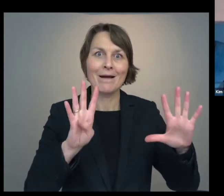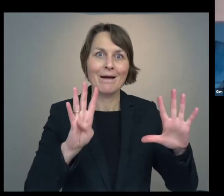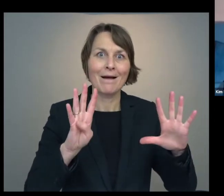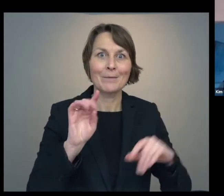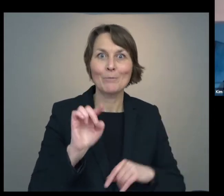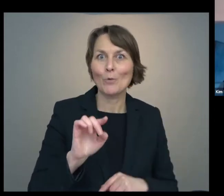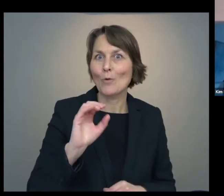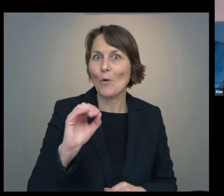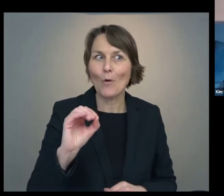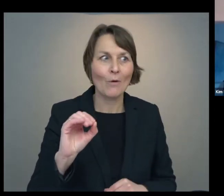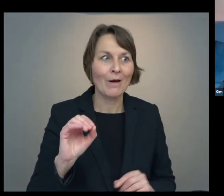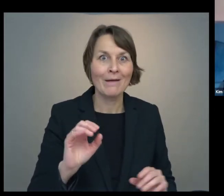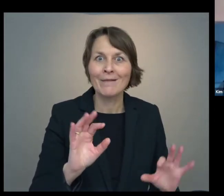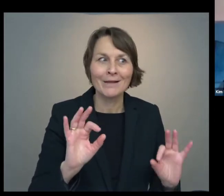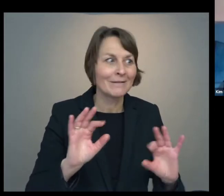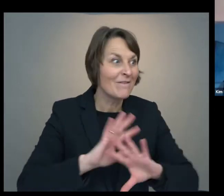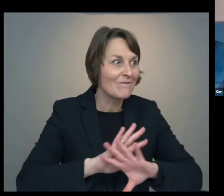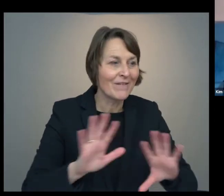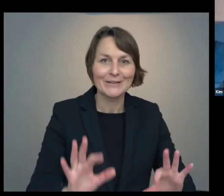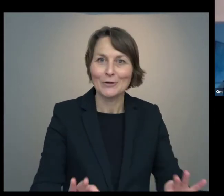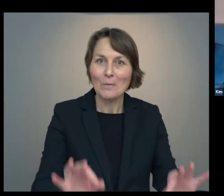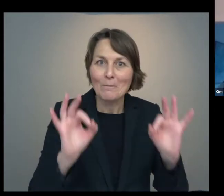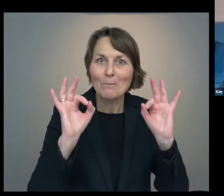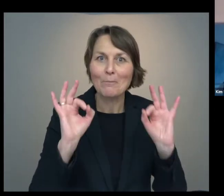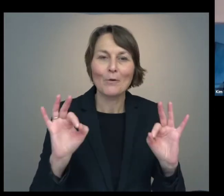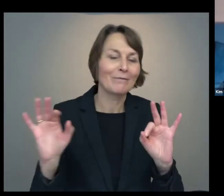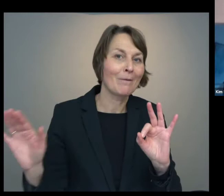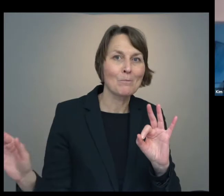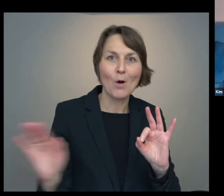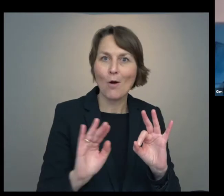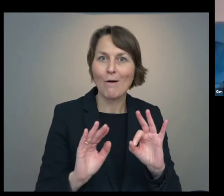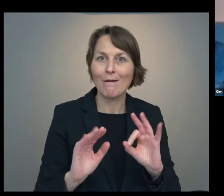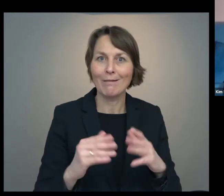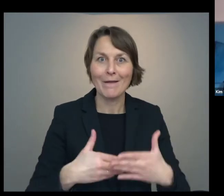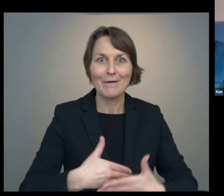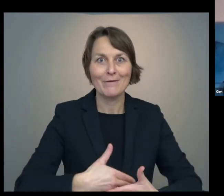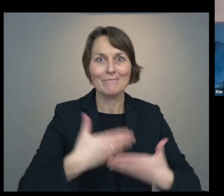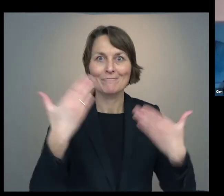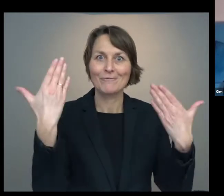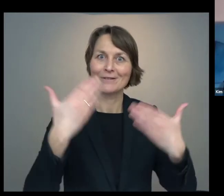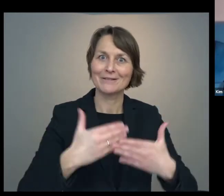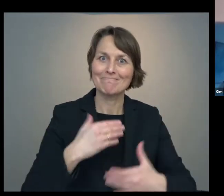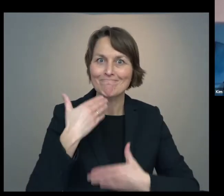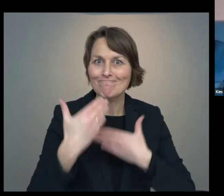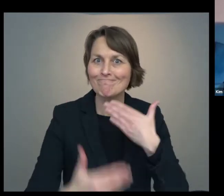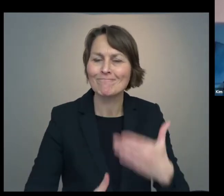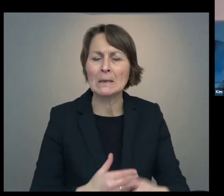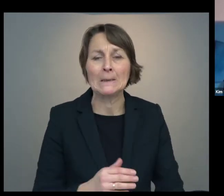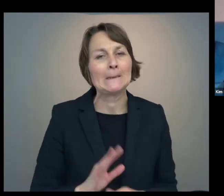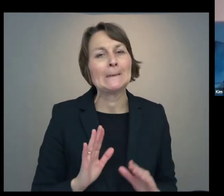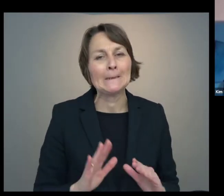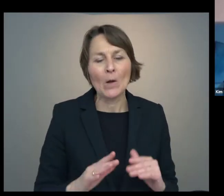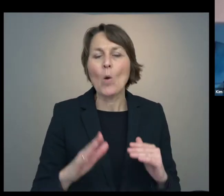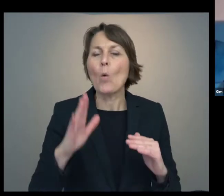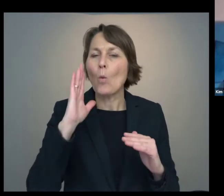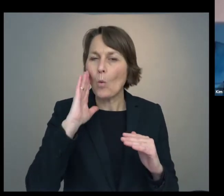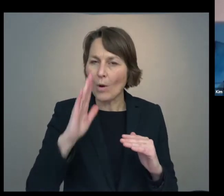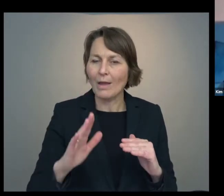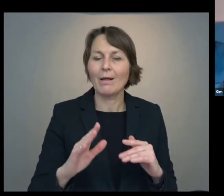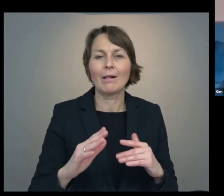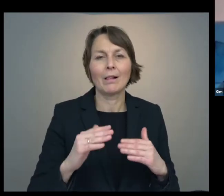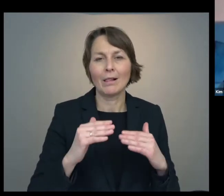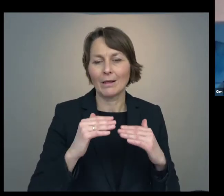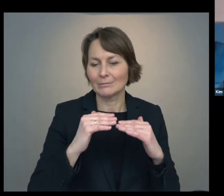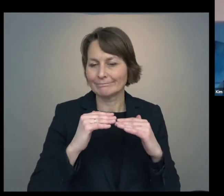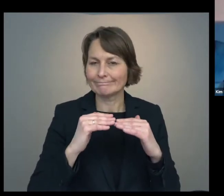9.0 comes out, everything is perfect, and then we can just start doing all features again all day. because there will be a time of stabilizing